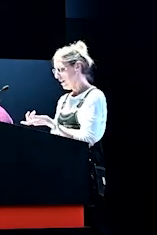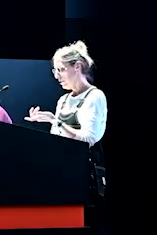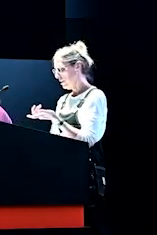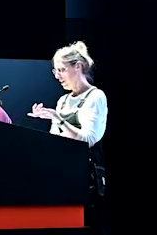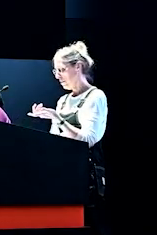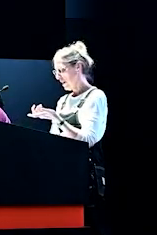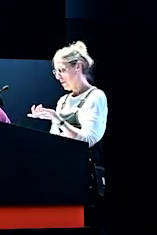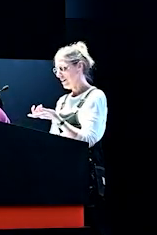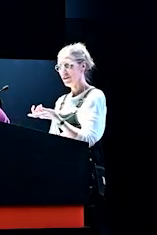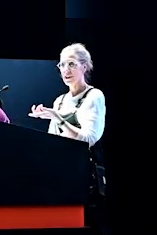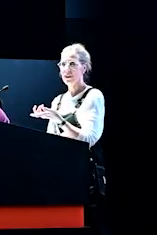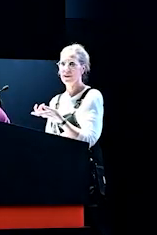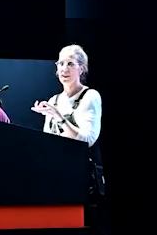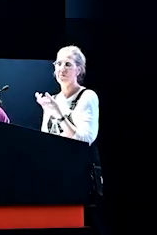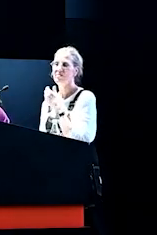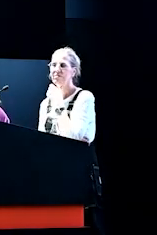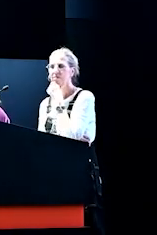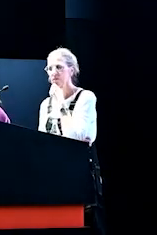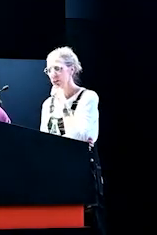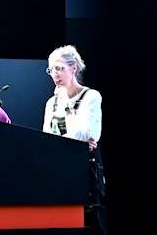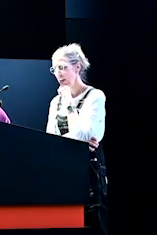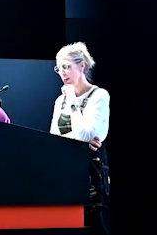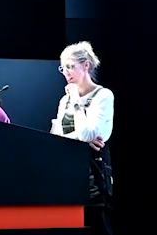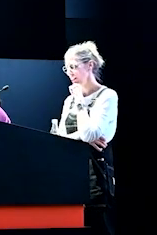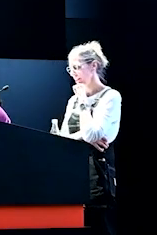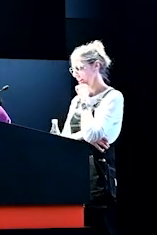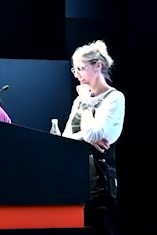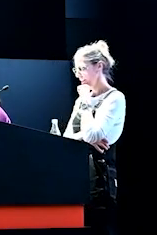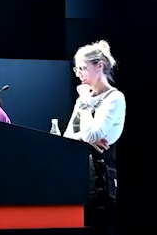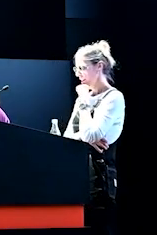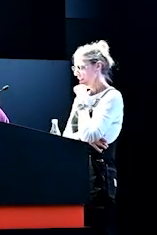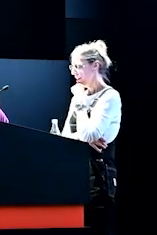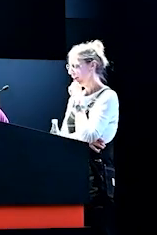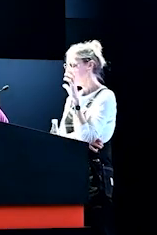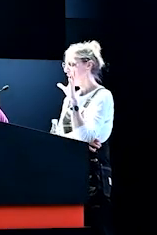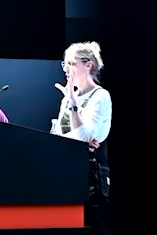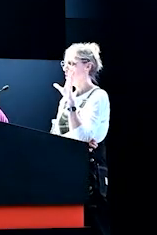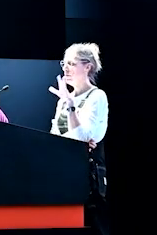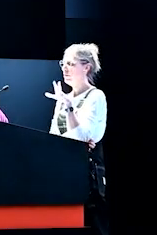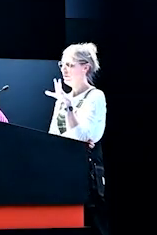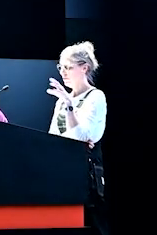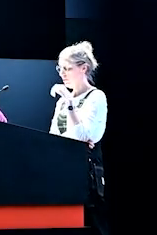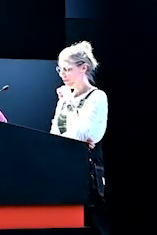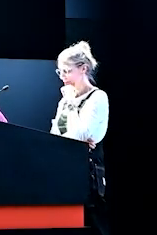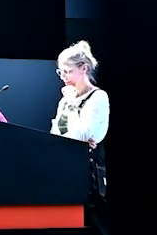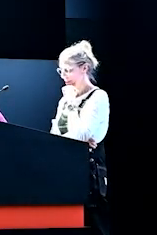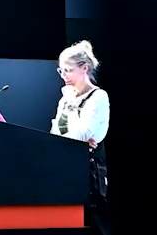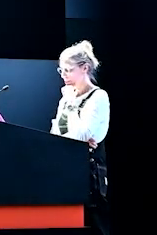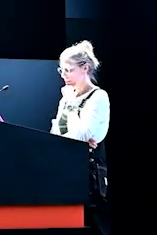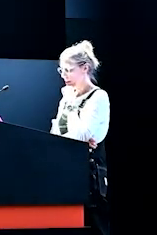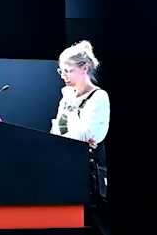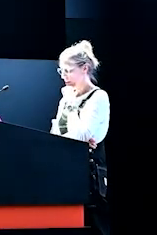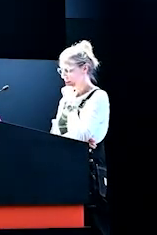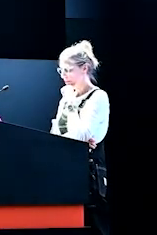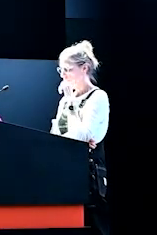an organization called Made by Dyslexia, and that's